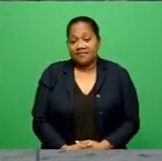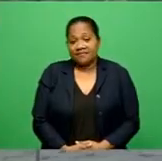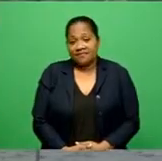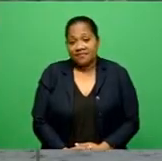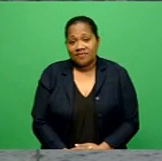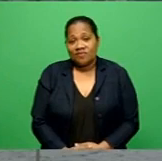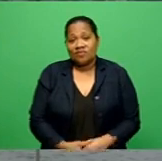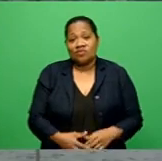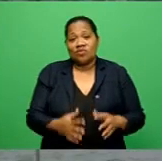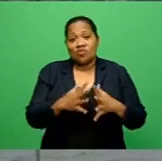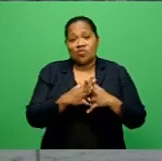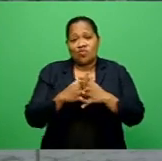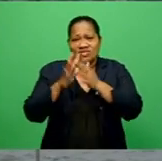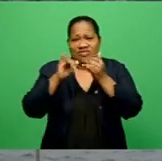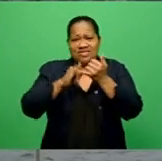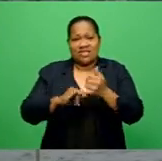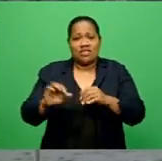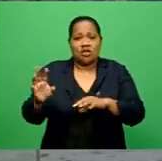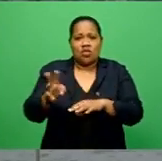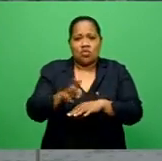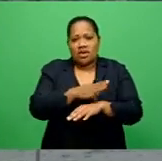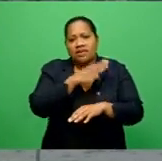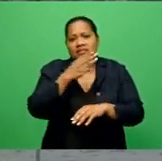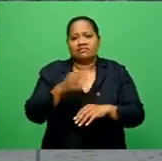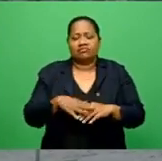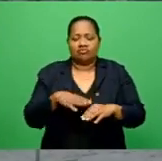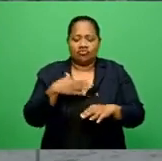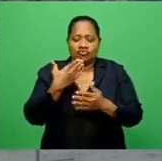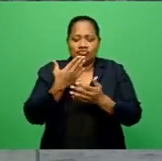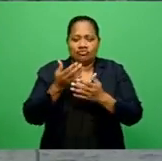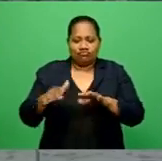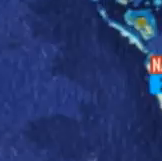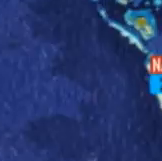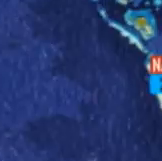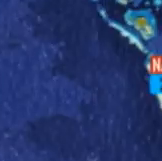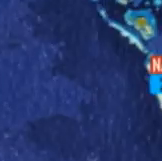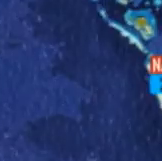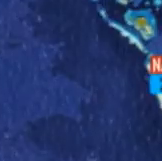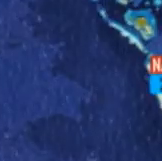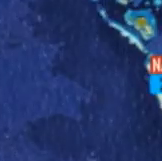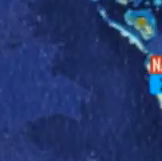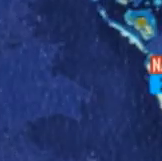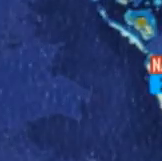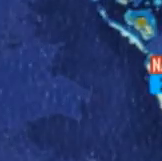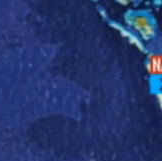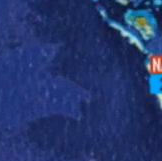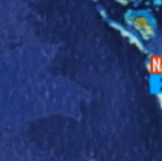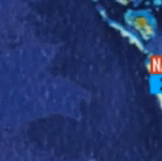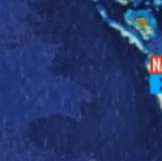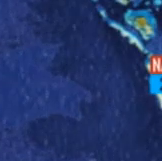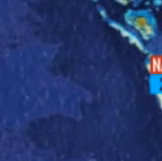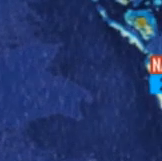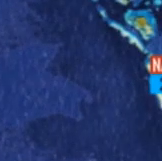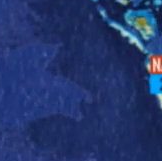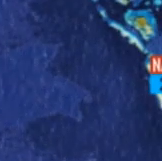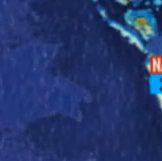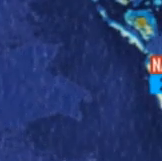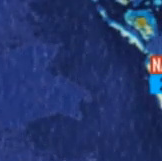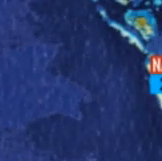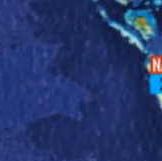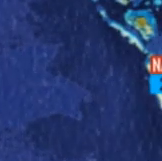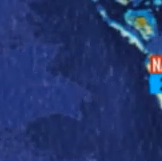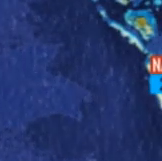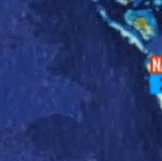A west to southerly wind flow prevails over the country. Looking at the west, sun and